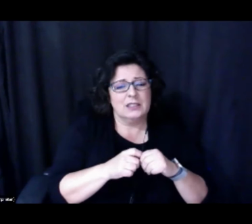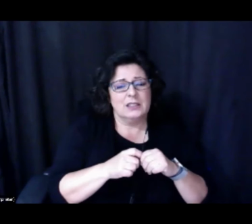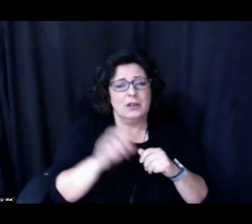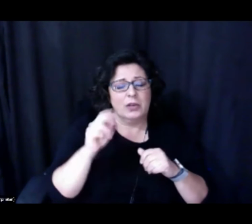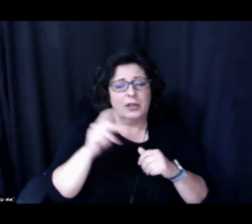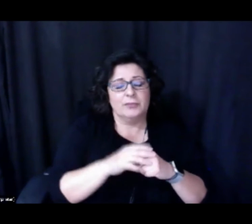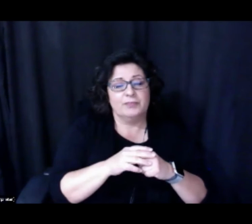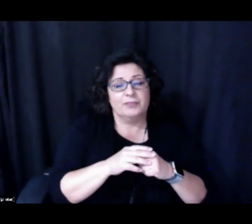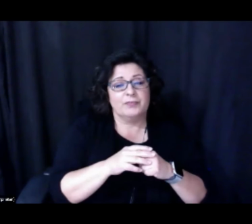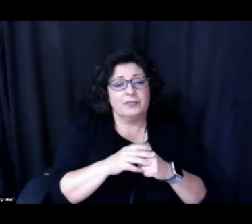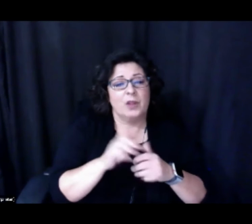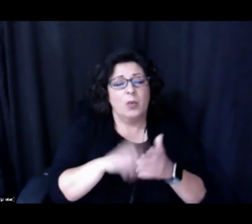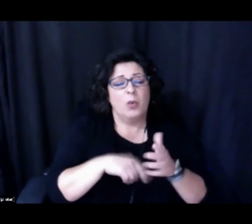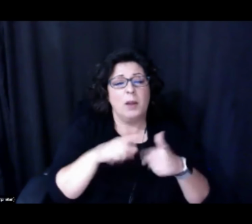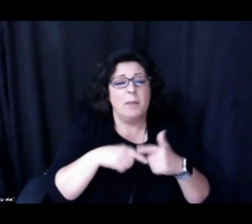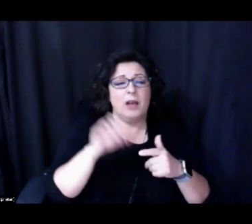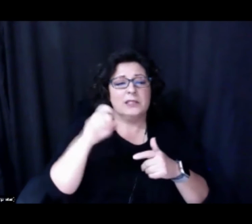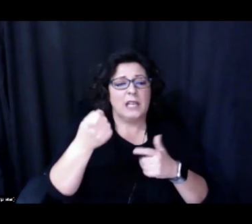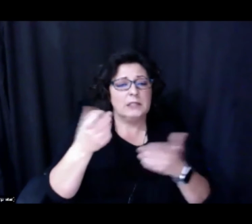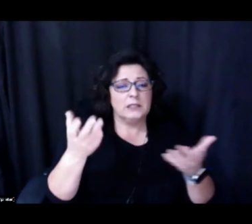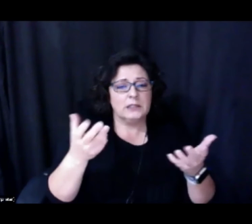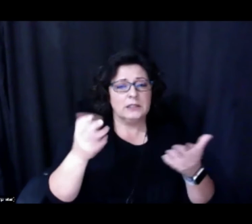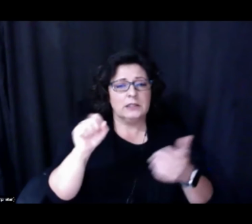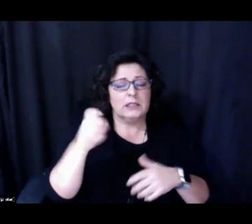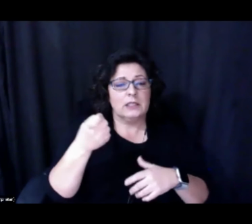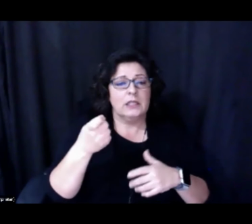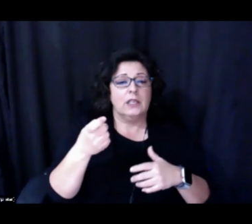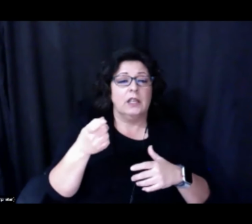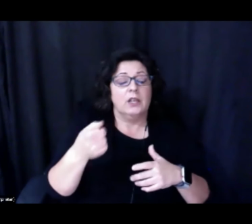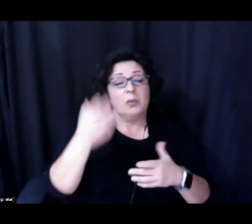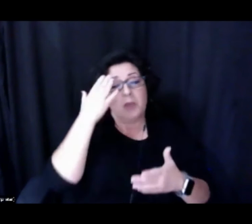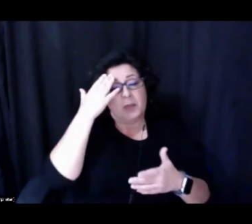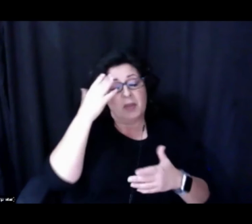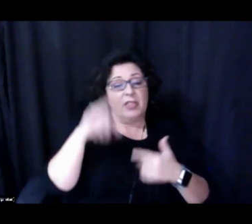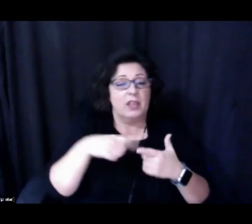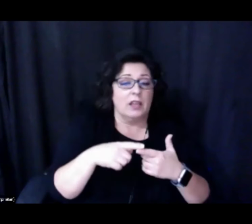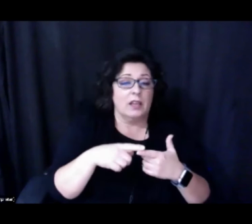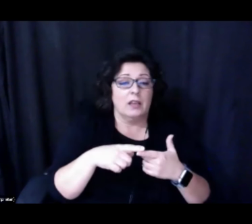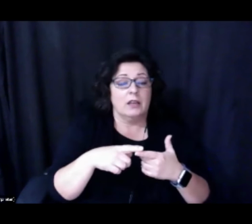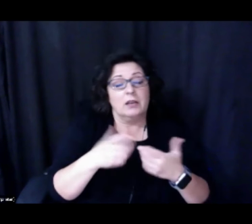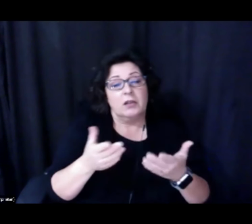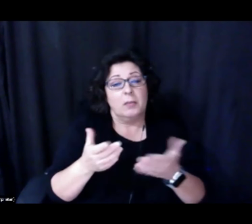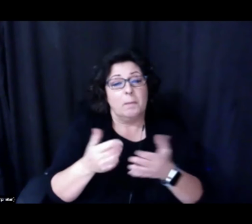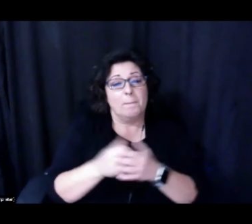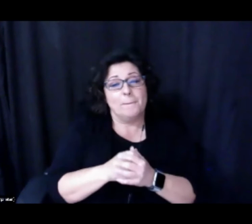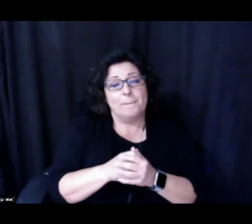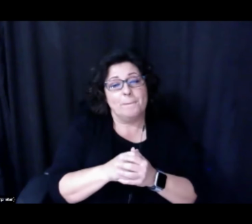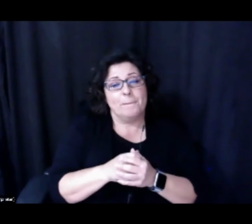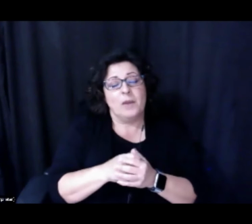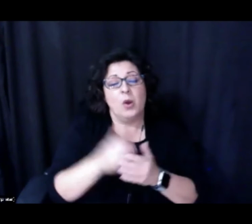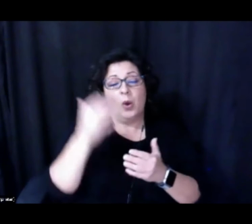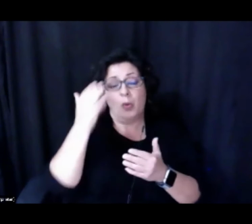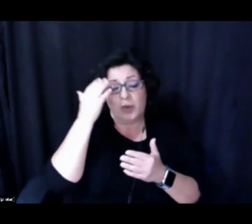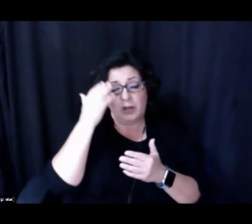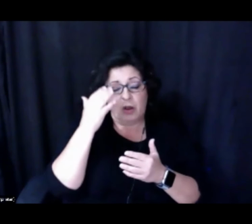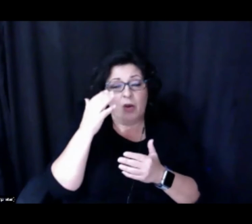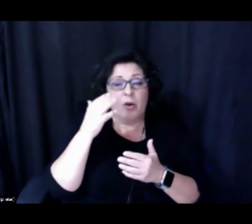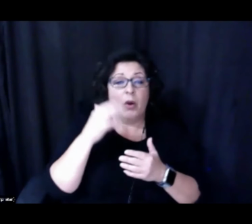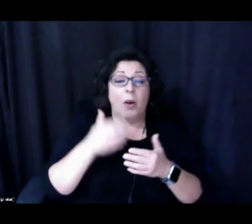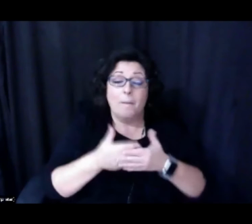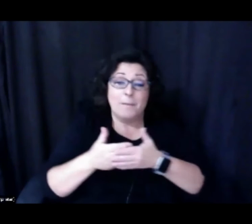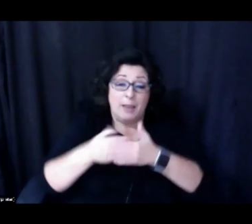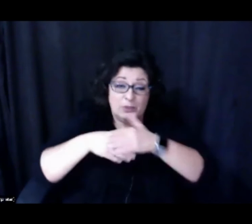Okay, so what about sex? So you might be thinking this at this point, right? We know when babies